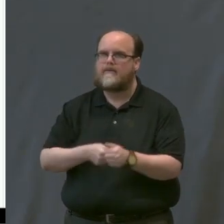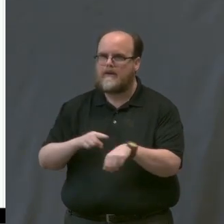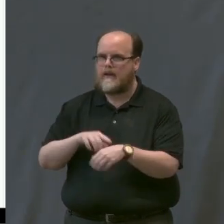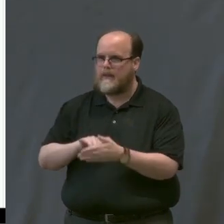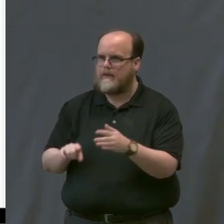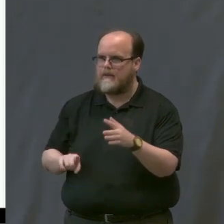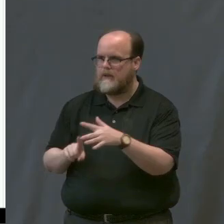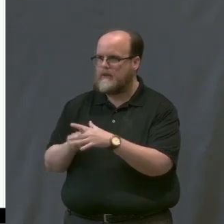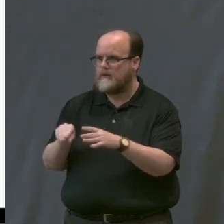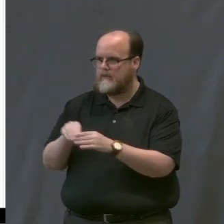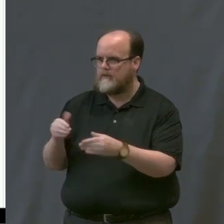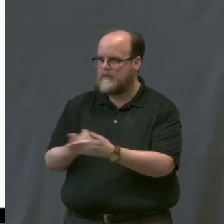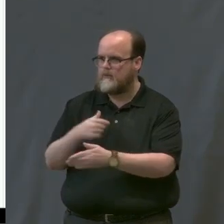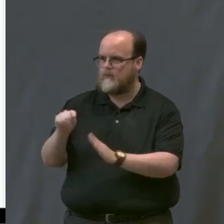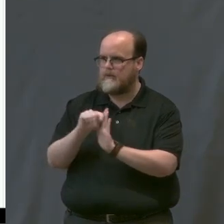through the New Testament.